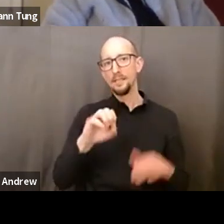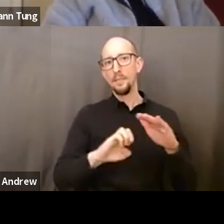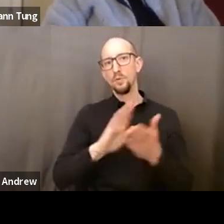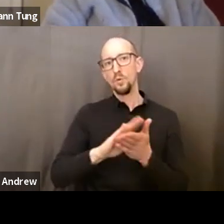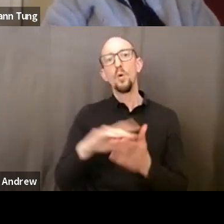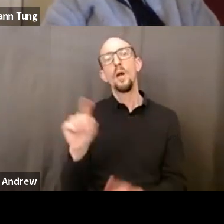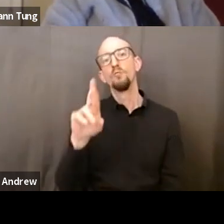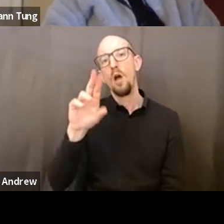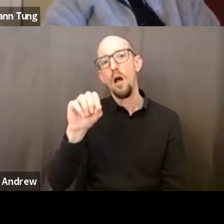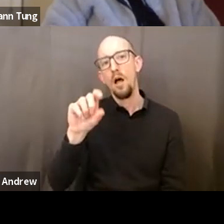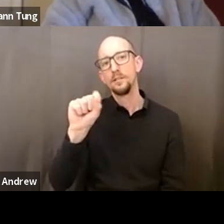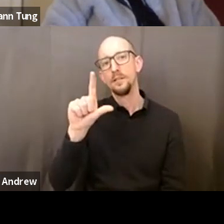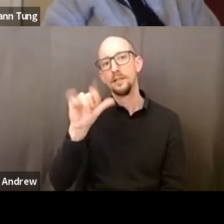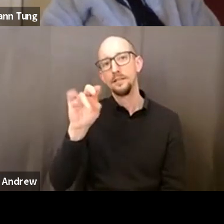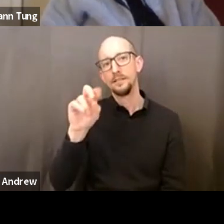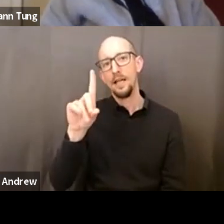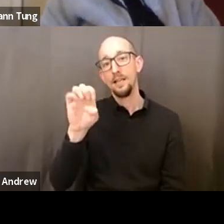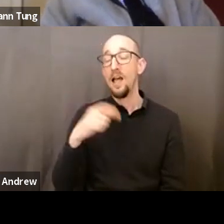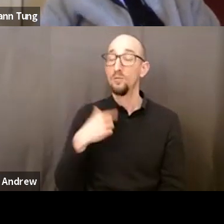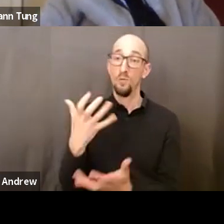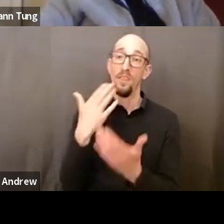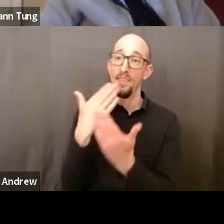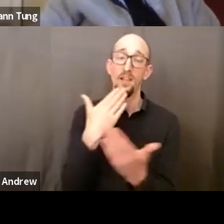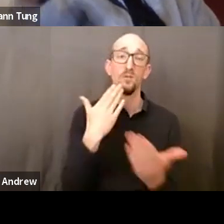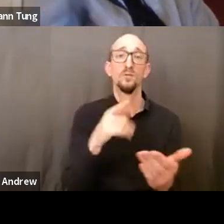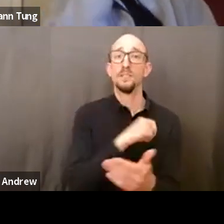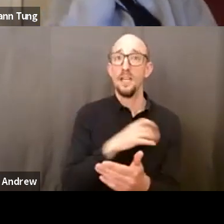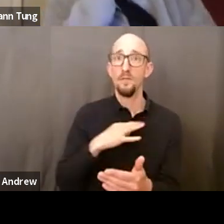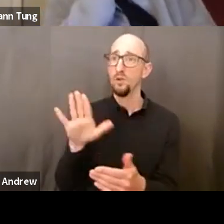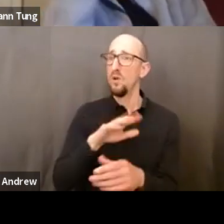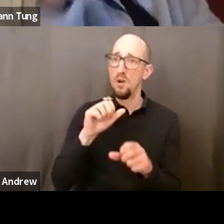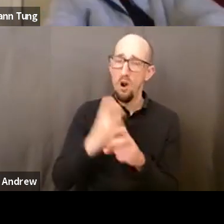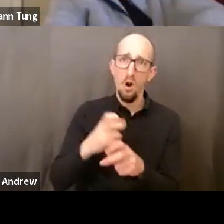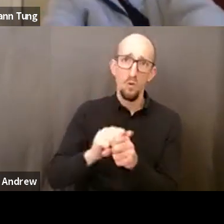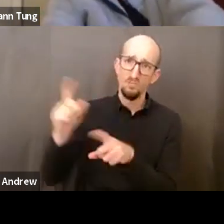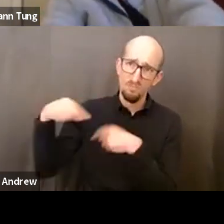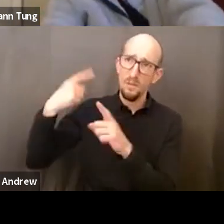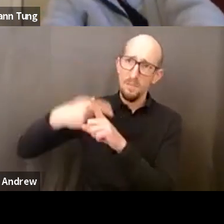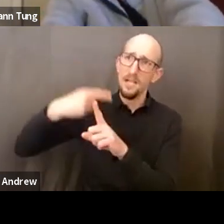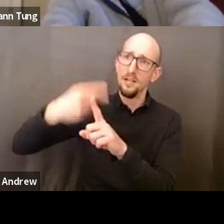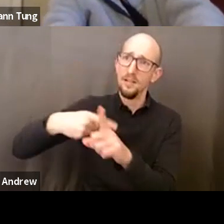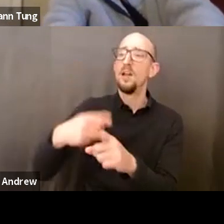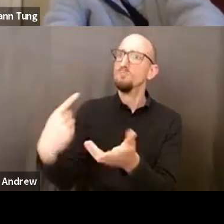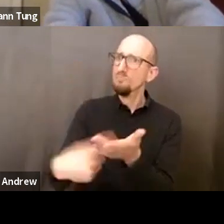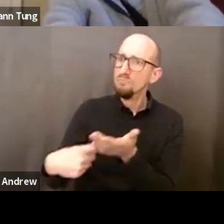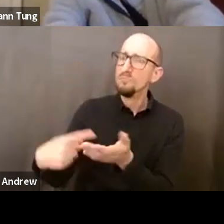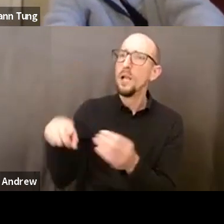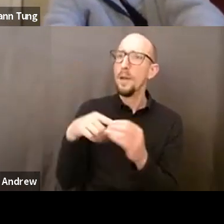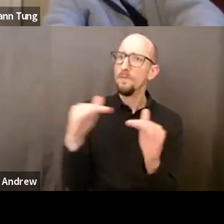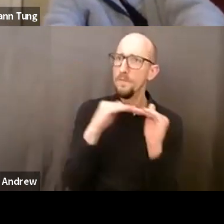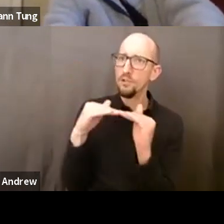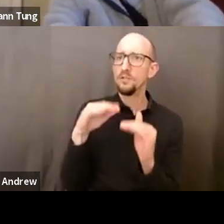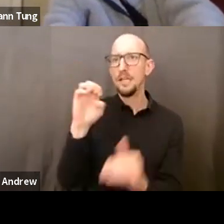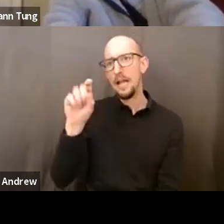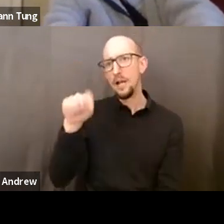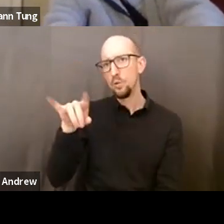thank this task force for its work this many months and for the thoughtful discussion around matters of fairness and equity. While it may